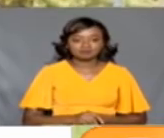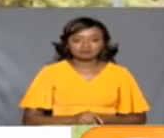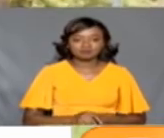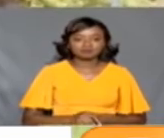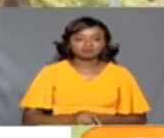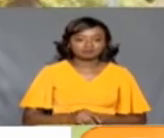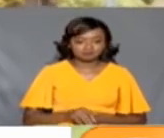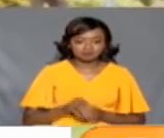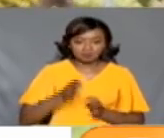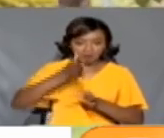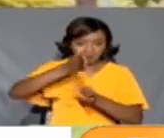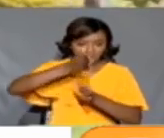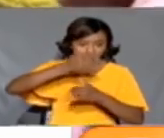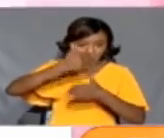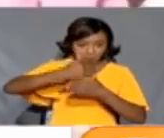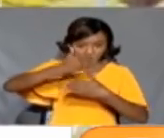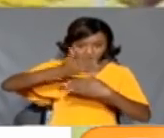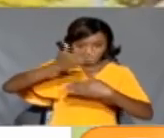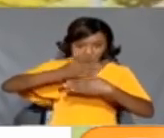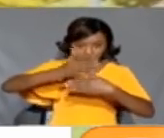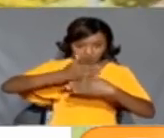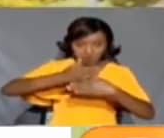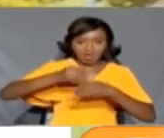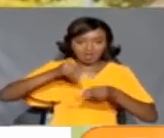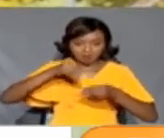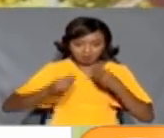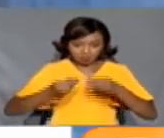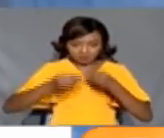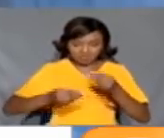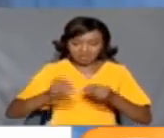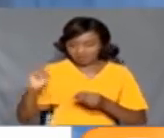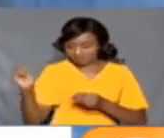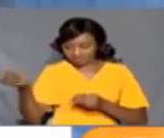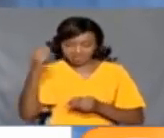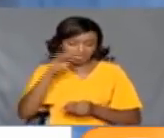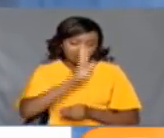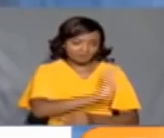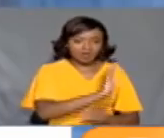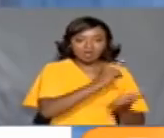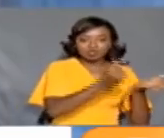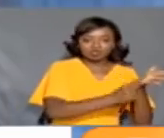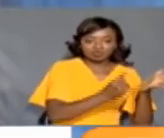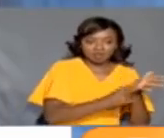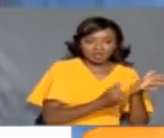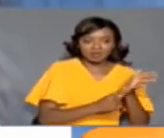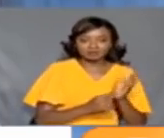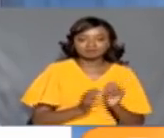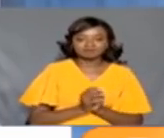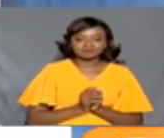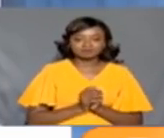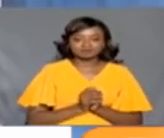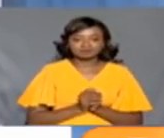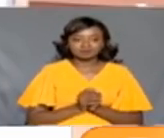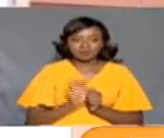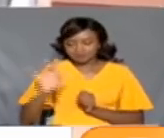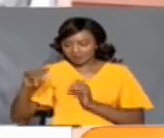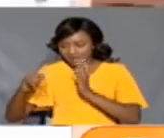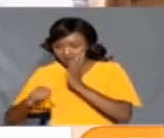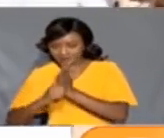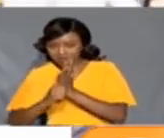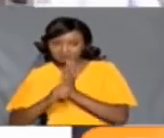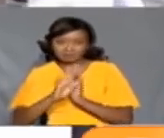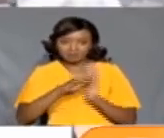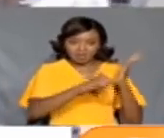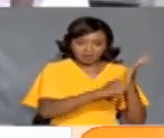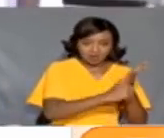Busia border, the town that connects Kenya to Uganda. Each side of the border claims the name. It is the